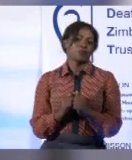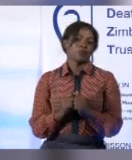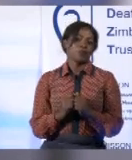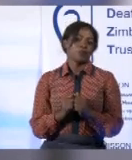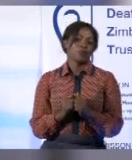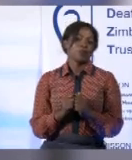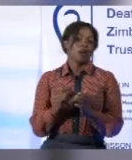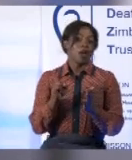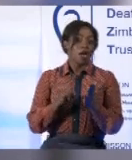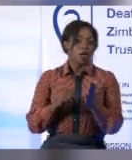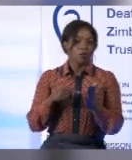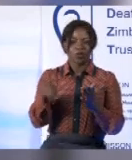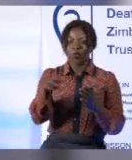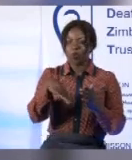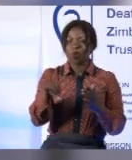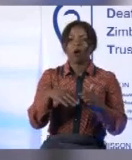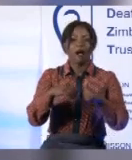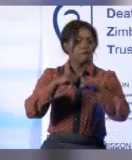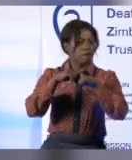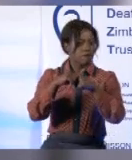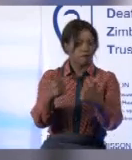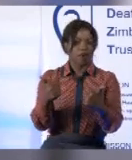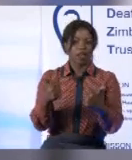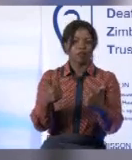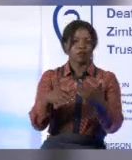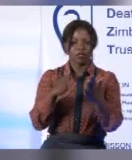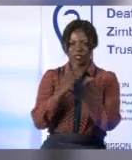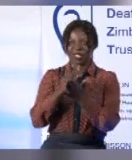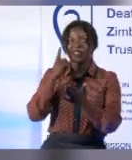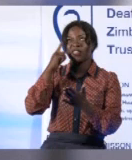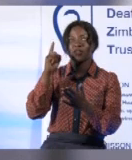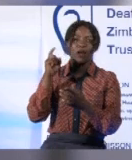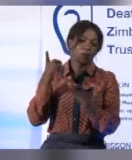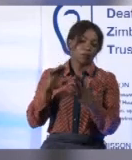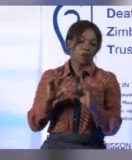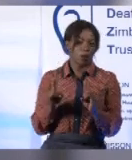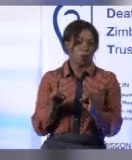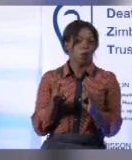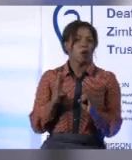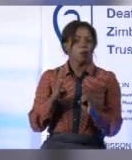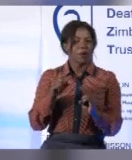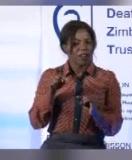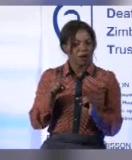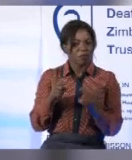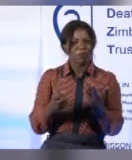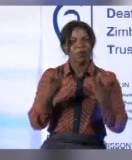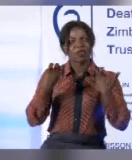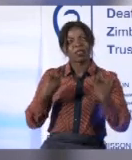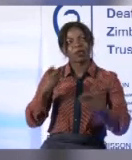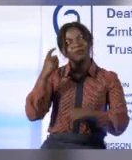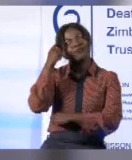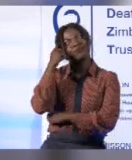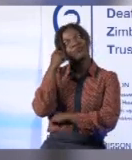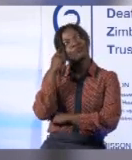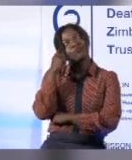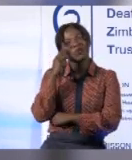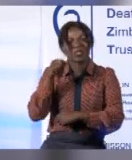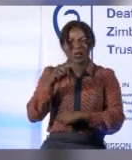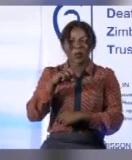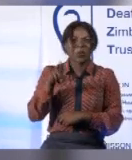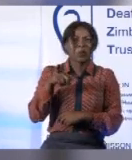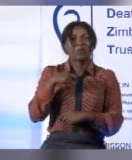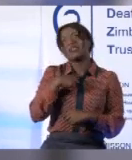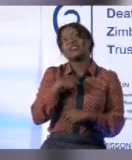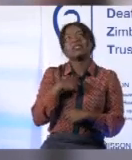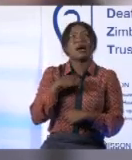when all is over, then I will think about all those things. Maybe if I sit down and see maybe I was doing wrong, I would then repent